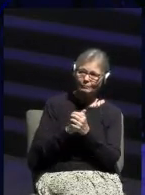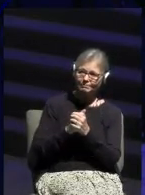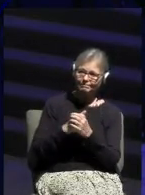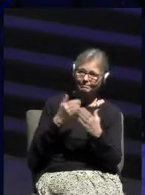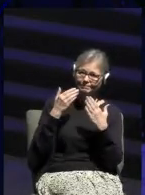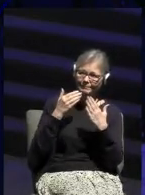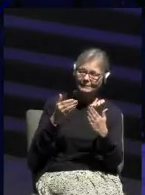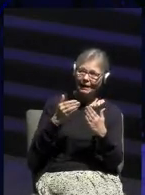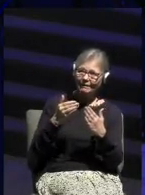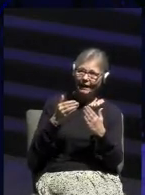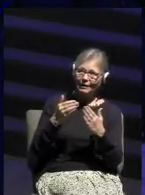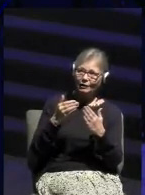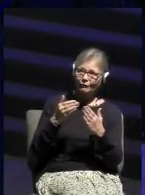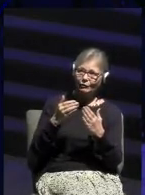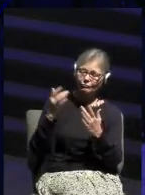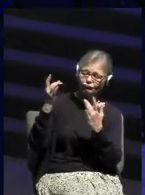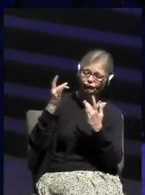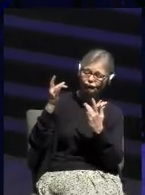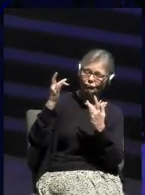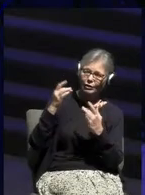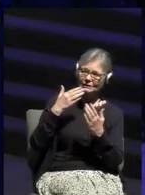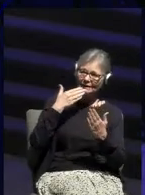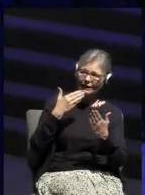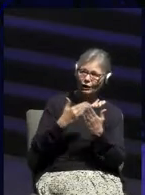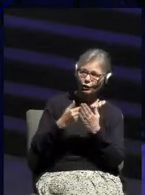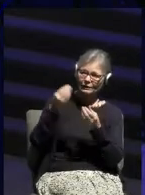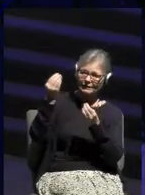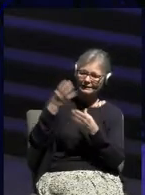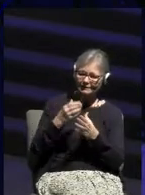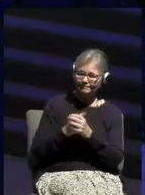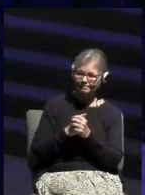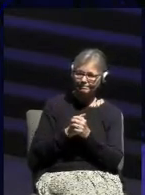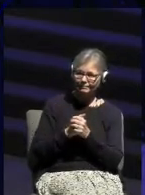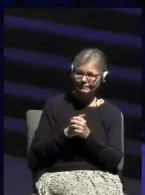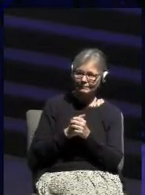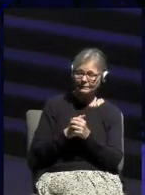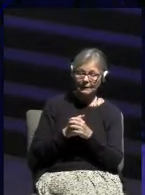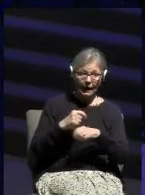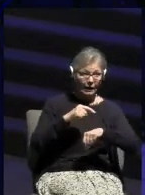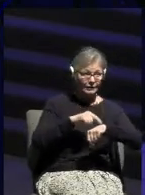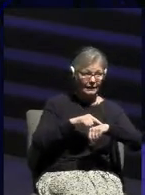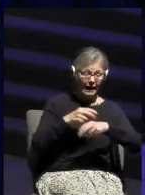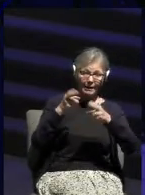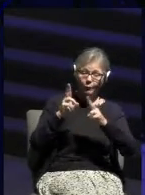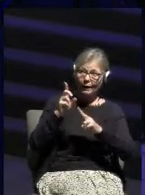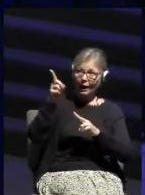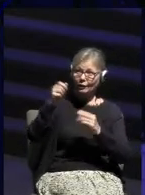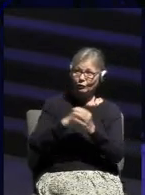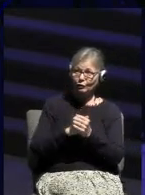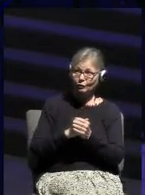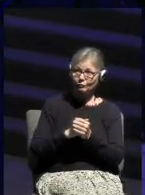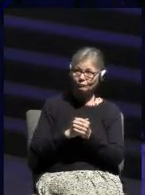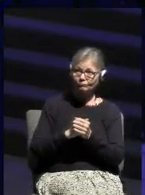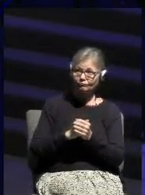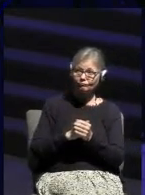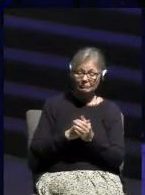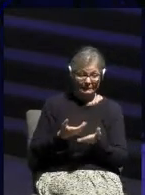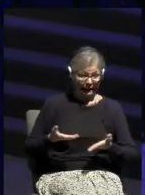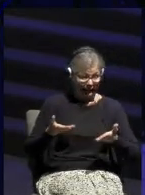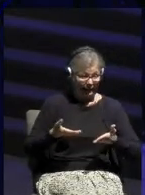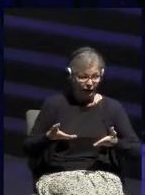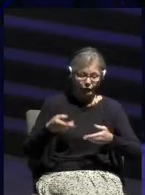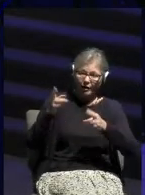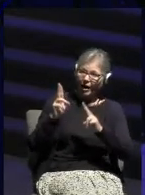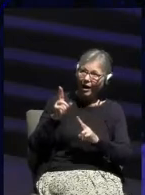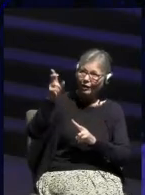for the privilege and the opportunity that we have to honor you with our time, our commitment. Lord Jesus, we ask that your